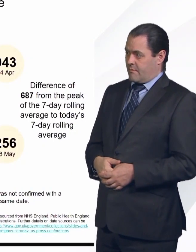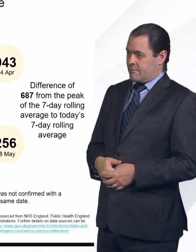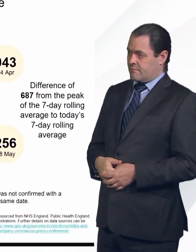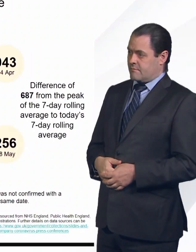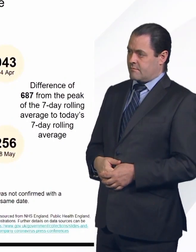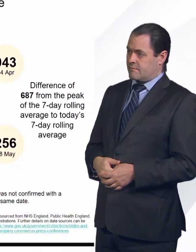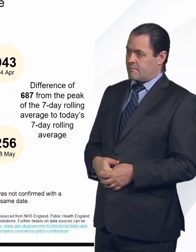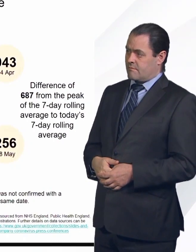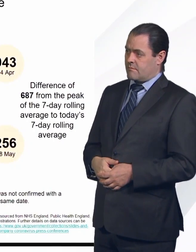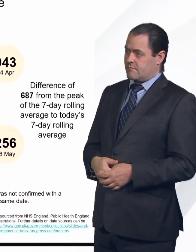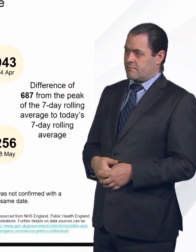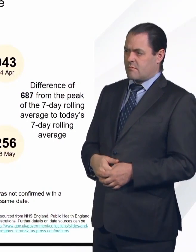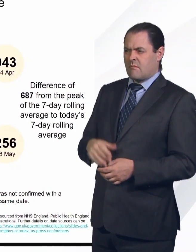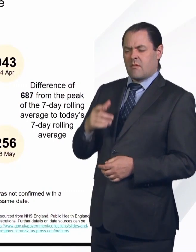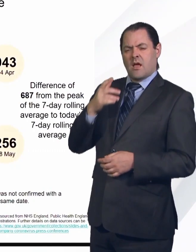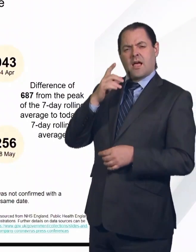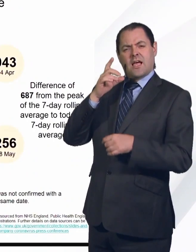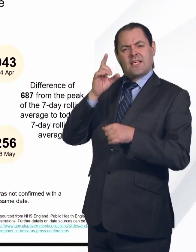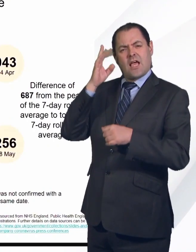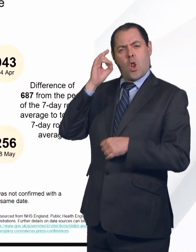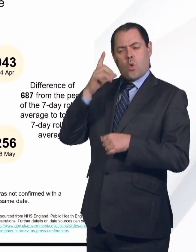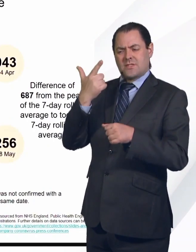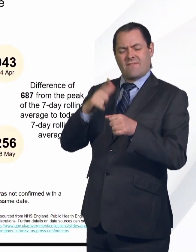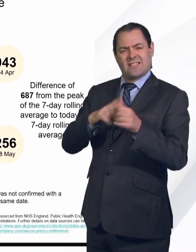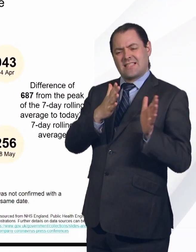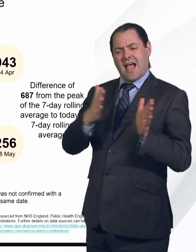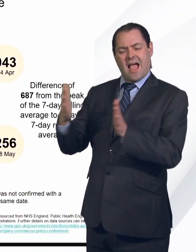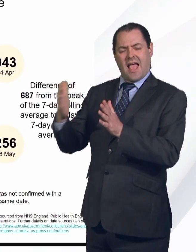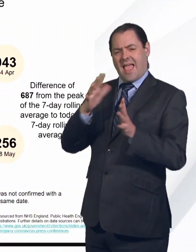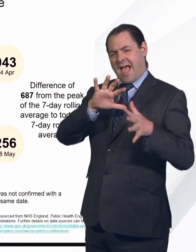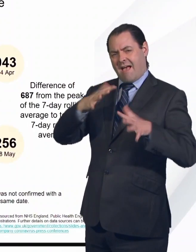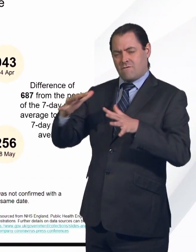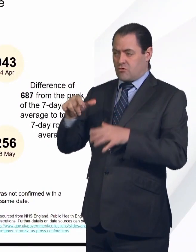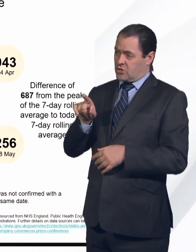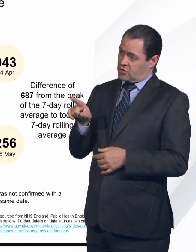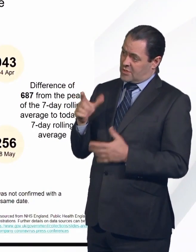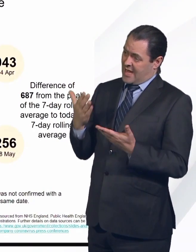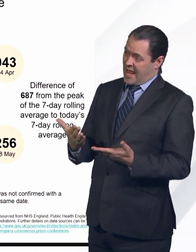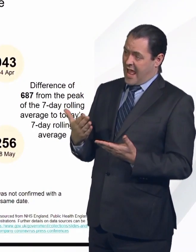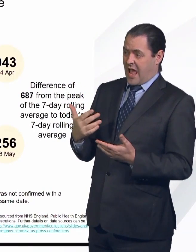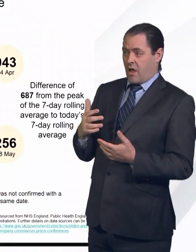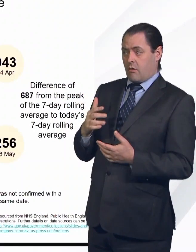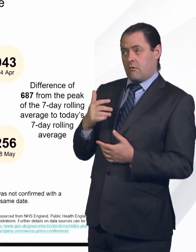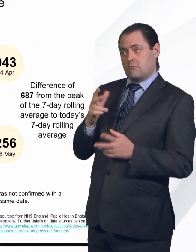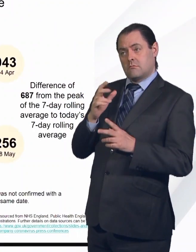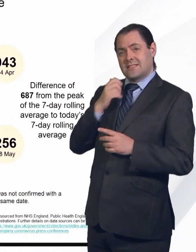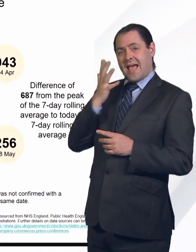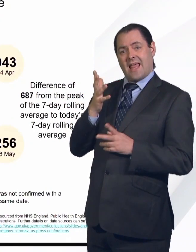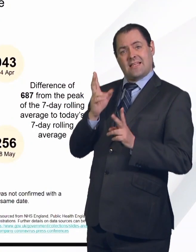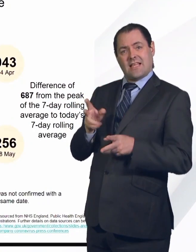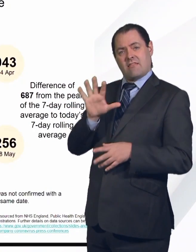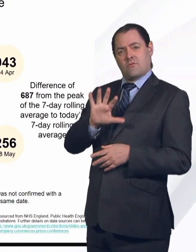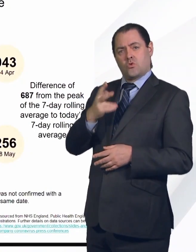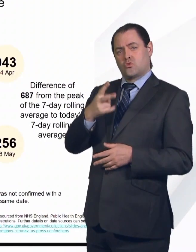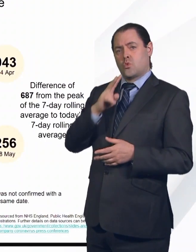As measured by a 7-day rolling average, the UK daily death rate now stands at 256, down